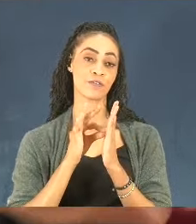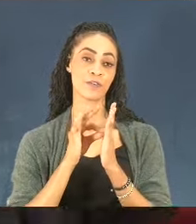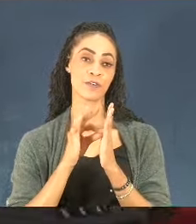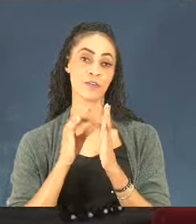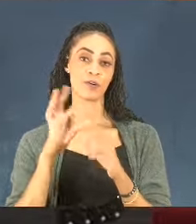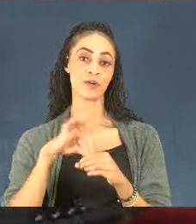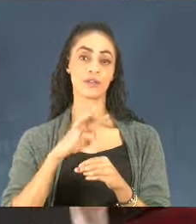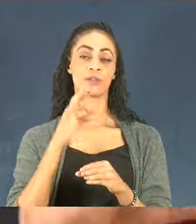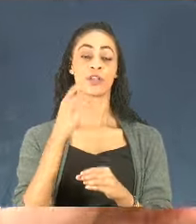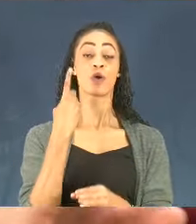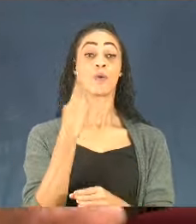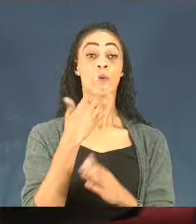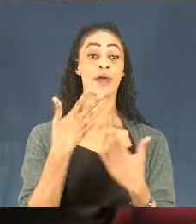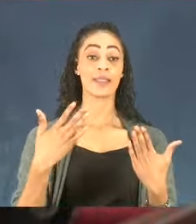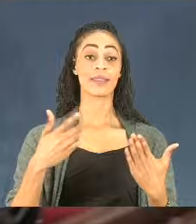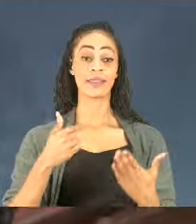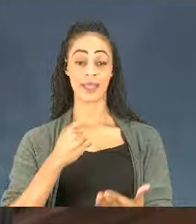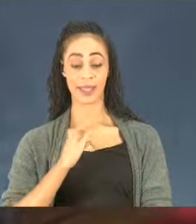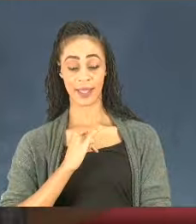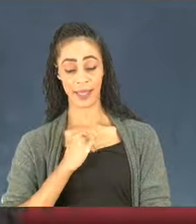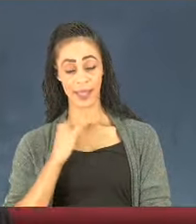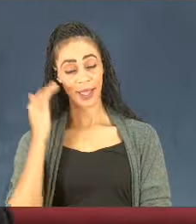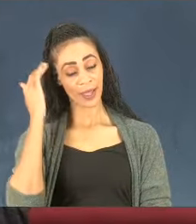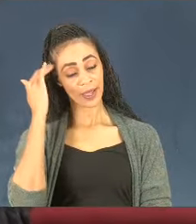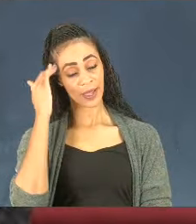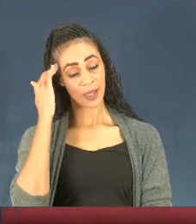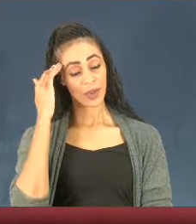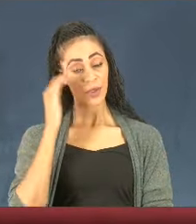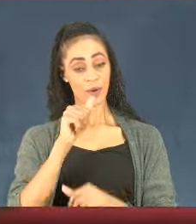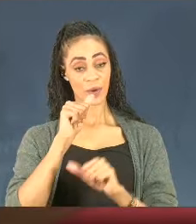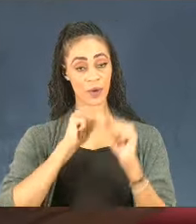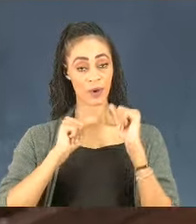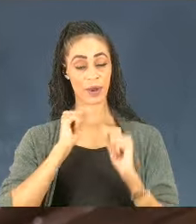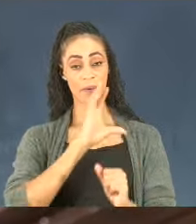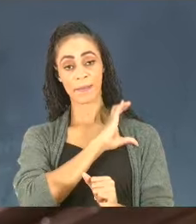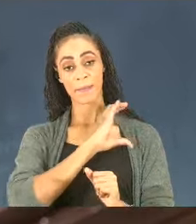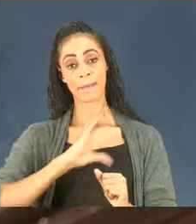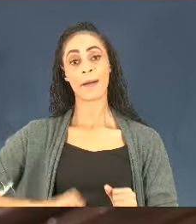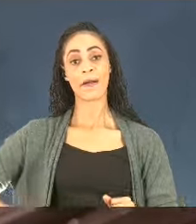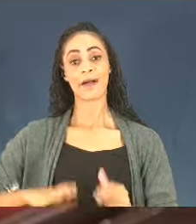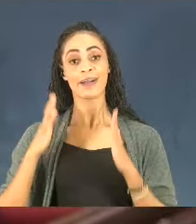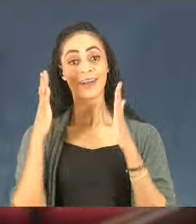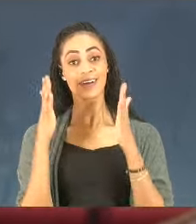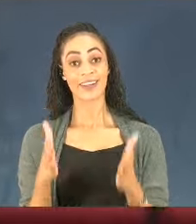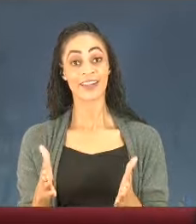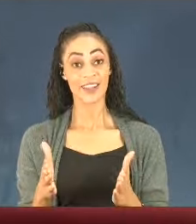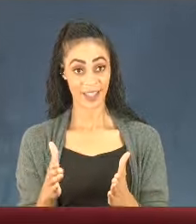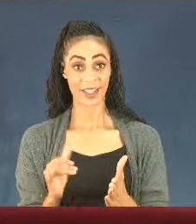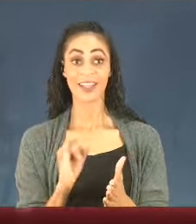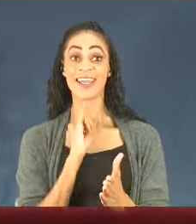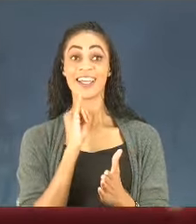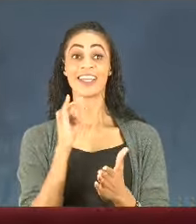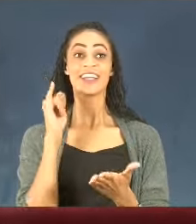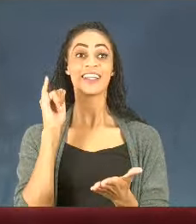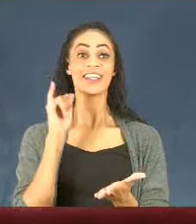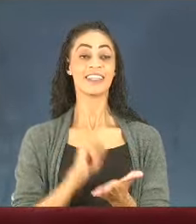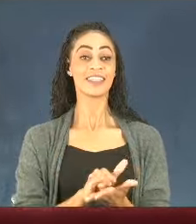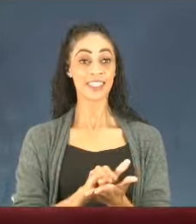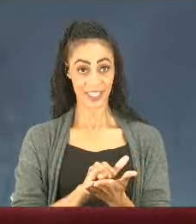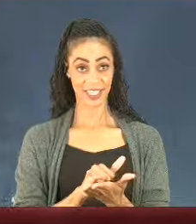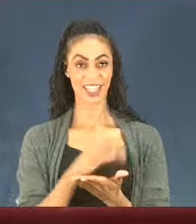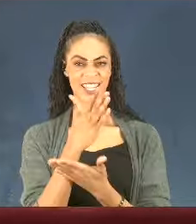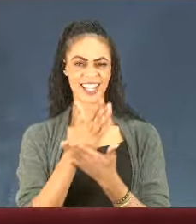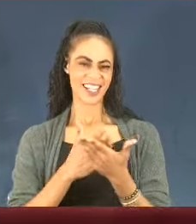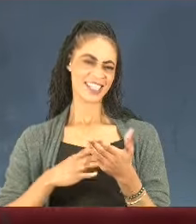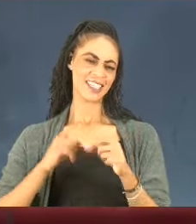there's one thing that I know about Christians, whether it's in this part of the world or in America or Latin America, is that sometimes,